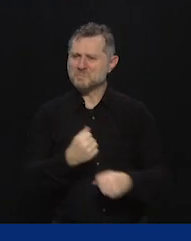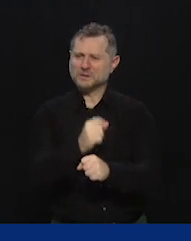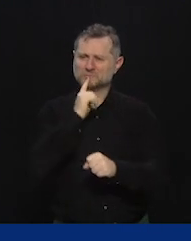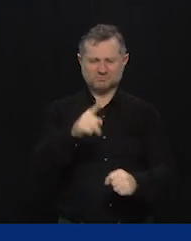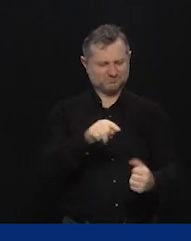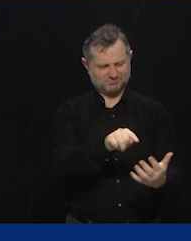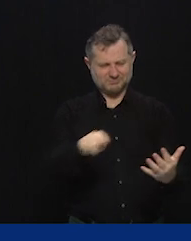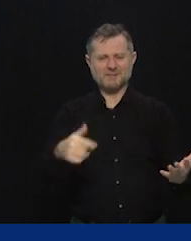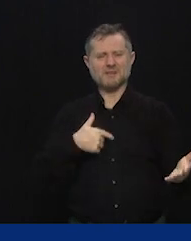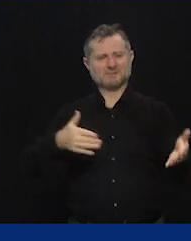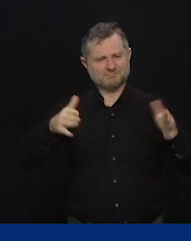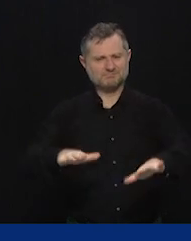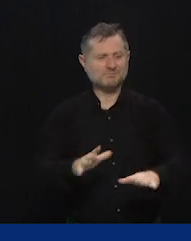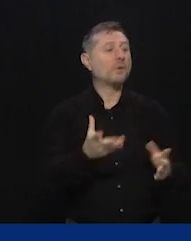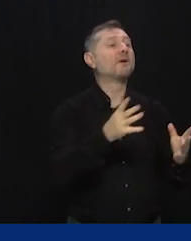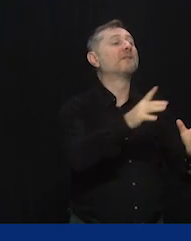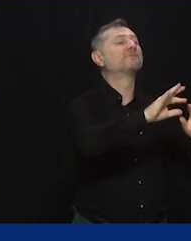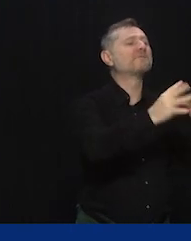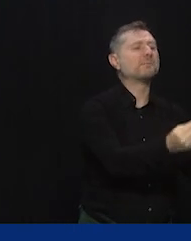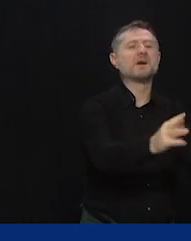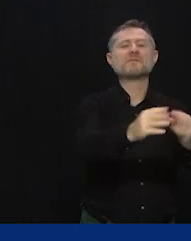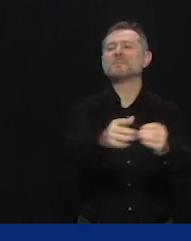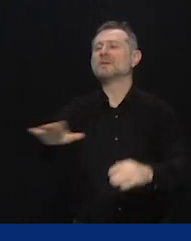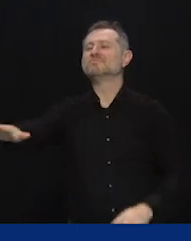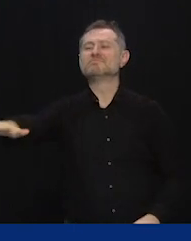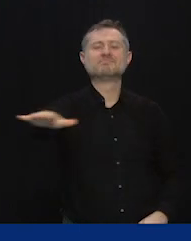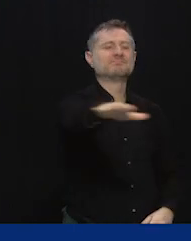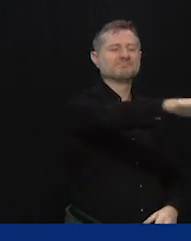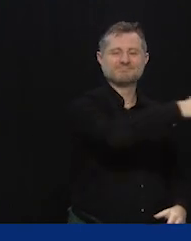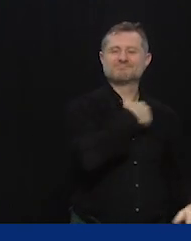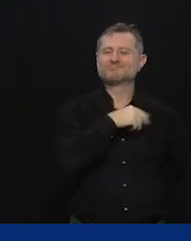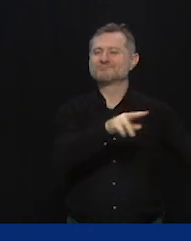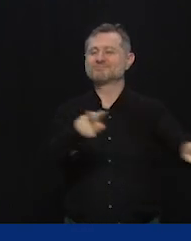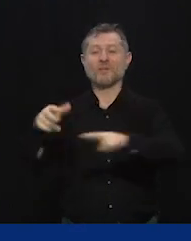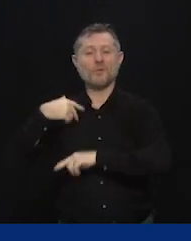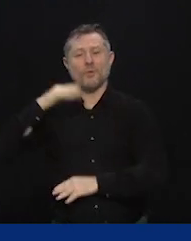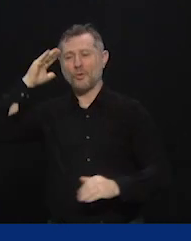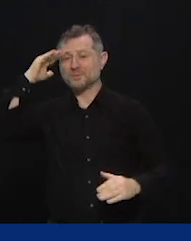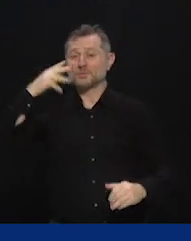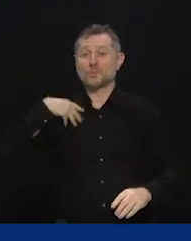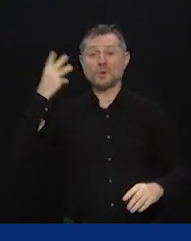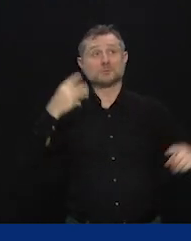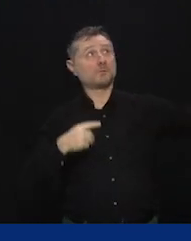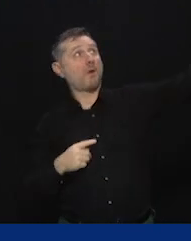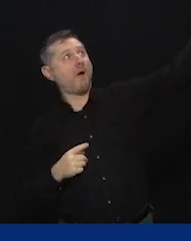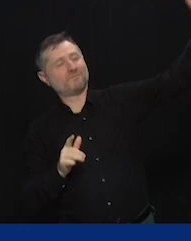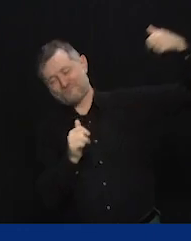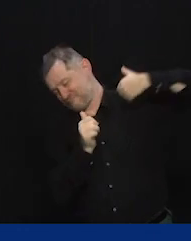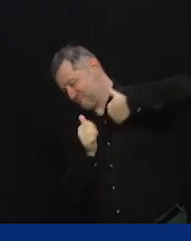families, and I hope Washington follows our lead. So thank you very much, Governor. Thank you.